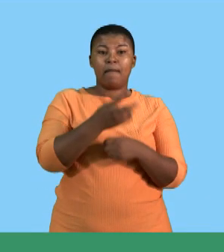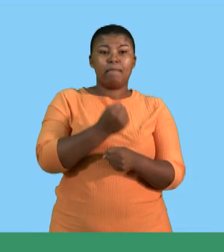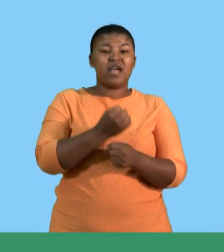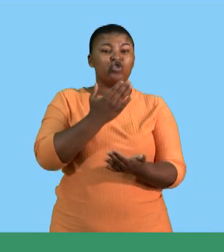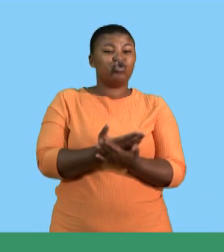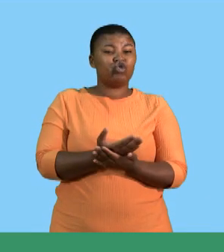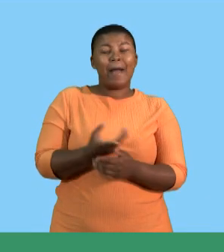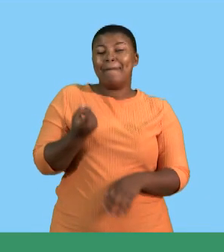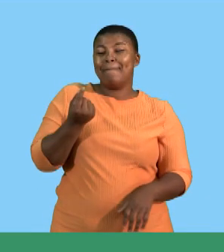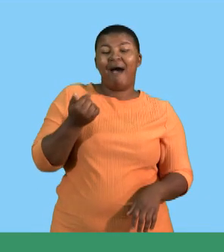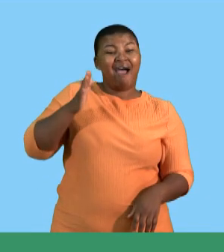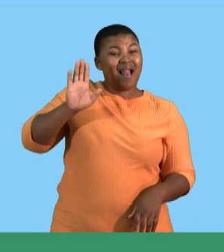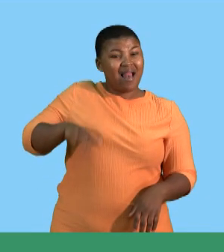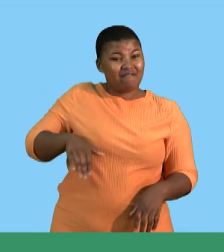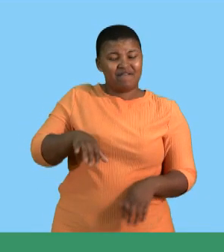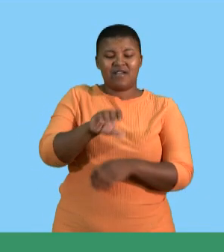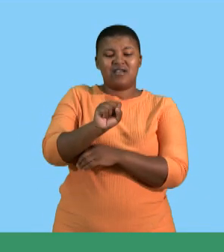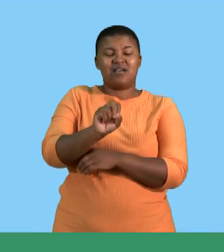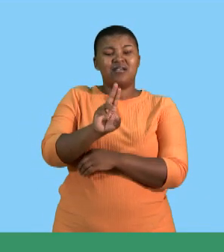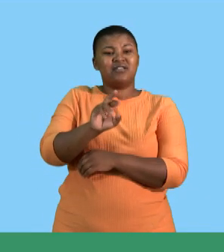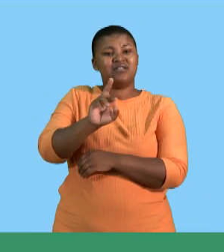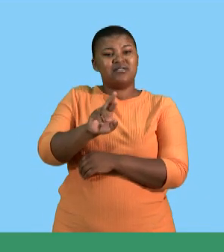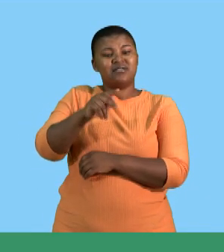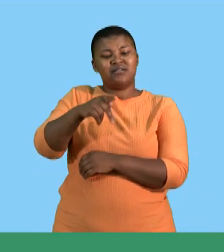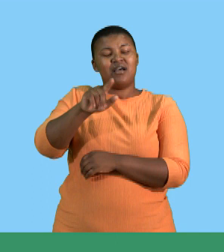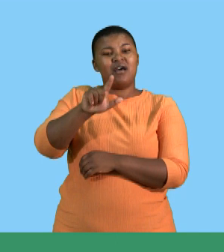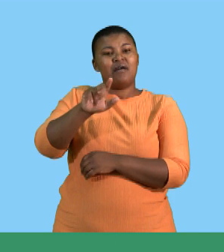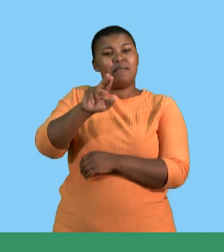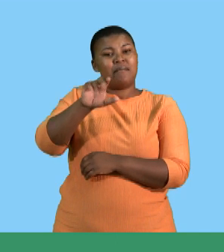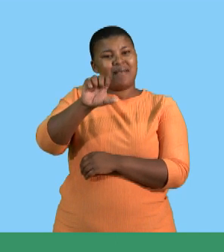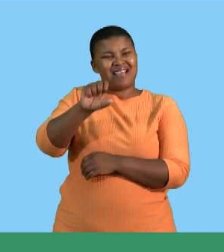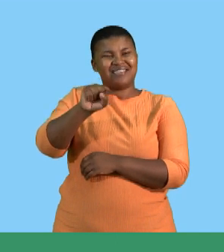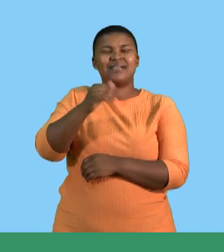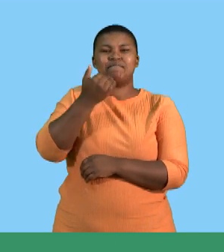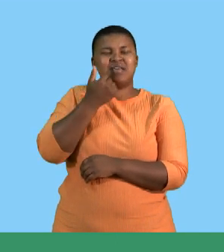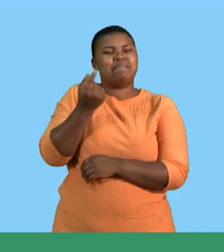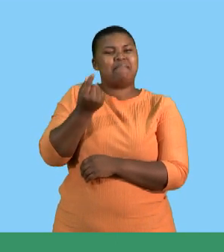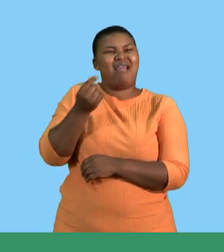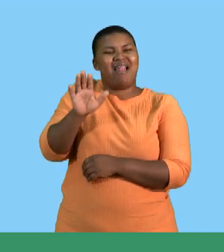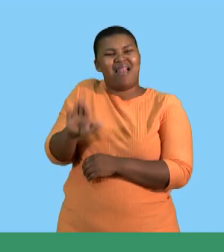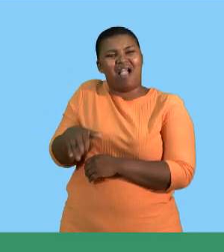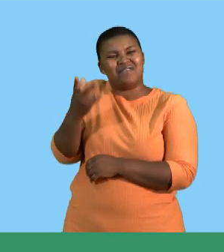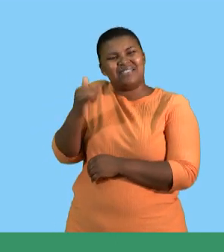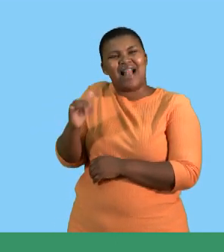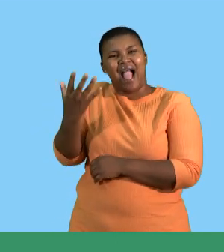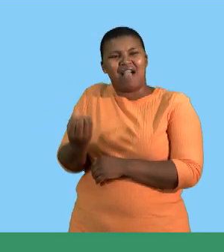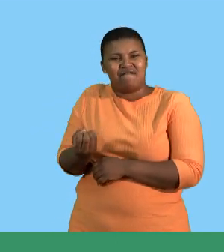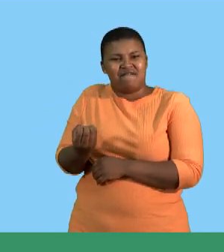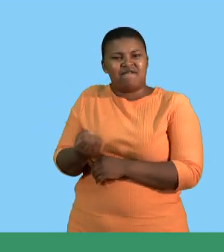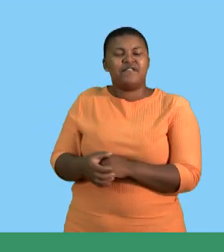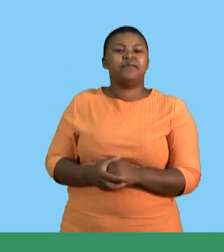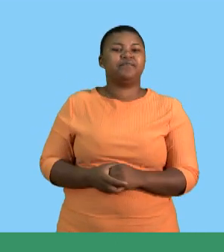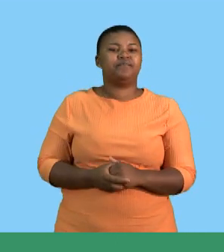from day-to-day basis. And lastly, they will make sure that all the excess money we have, the surplus